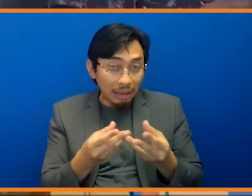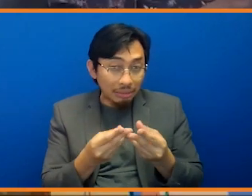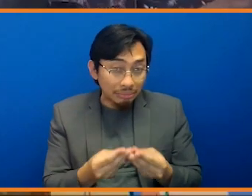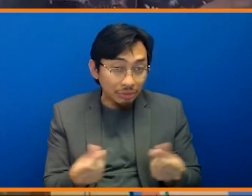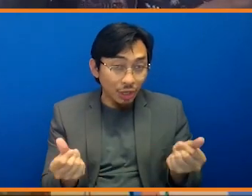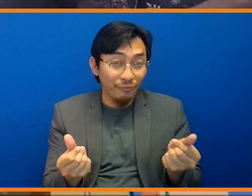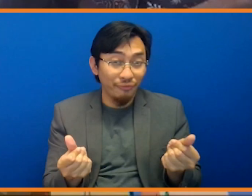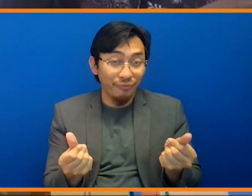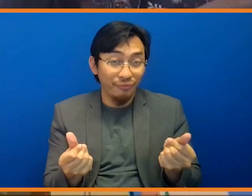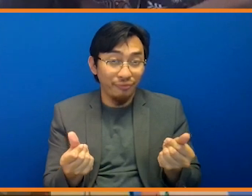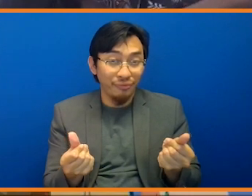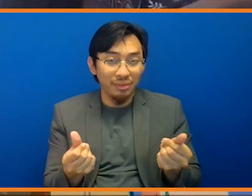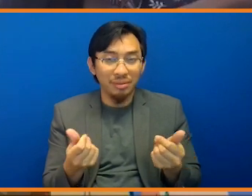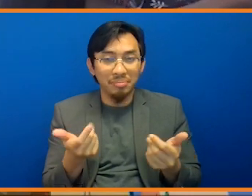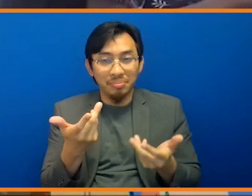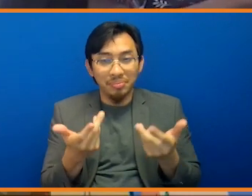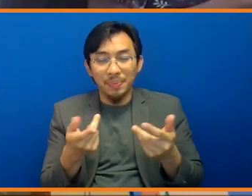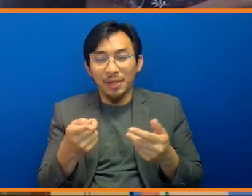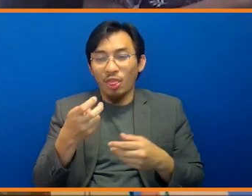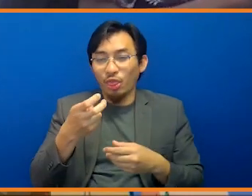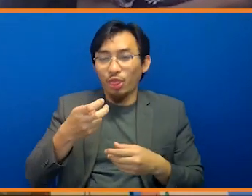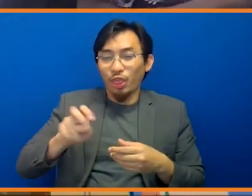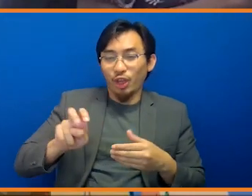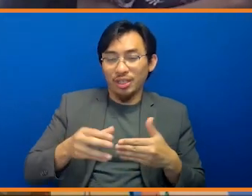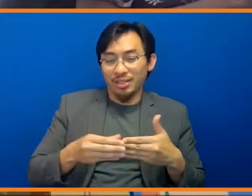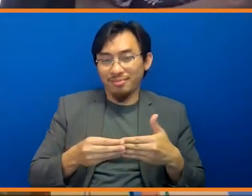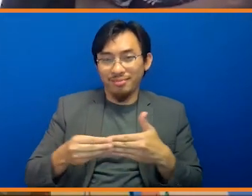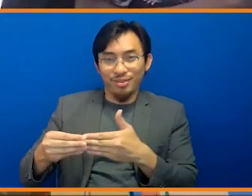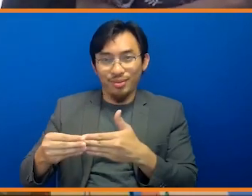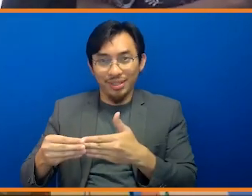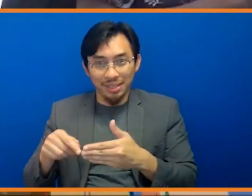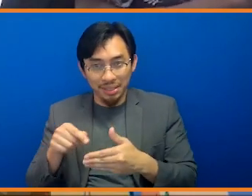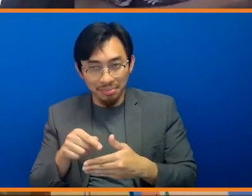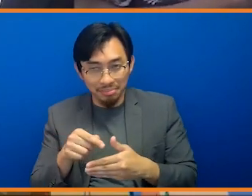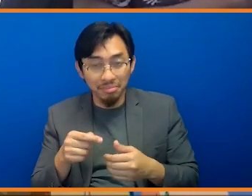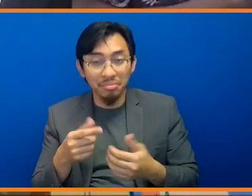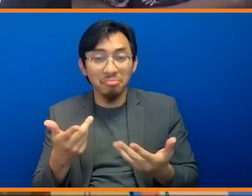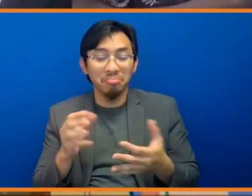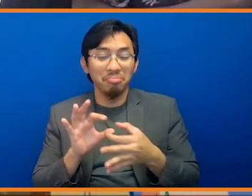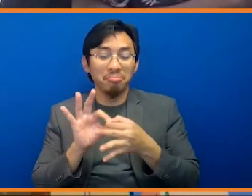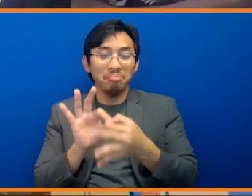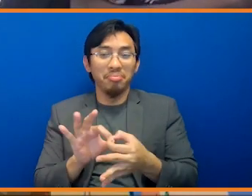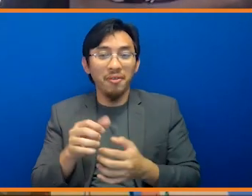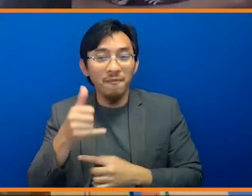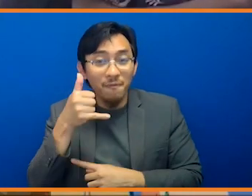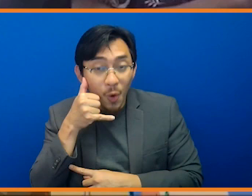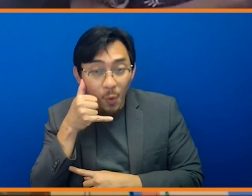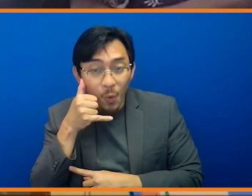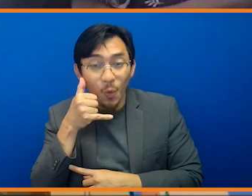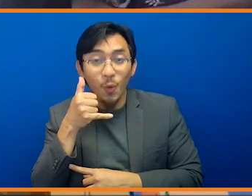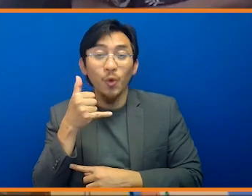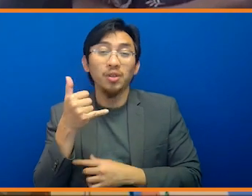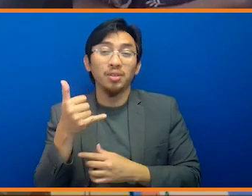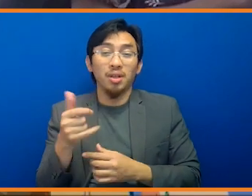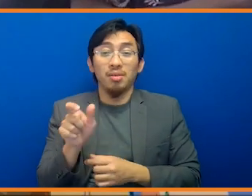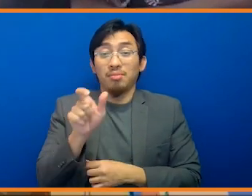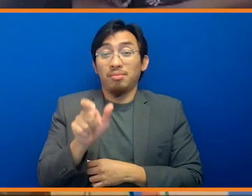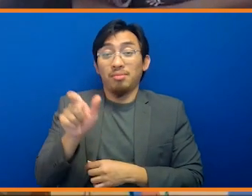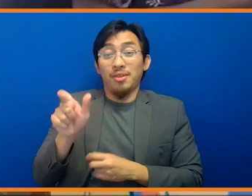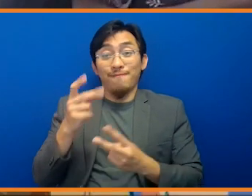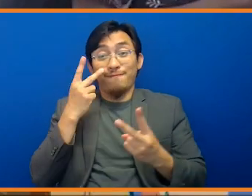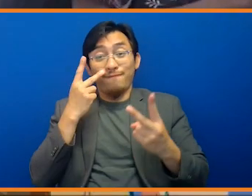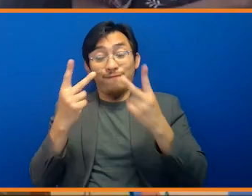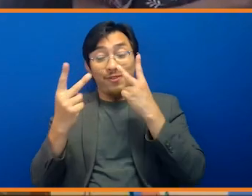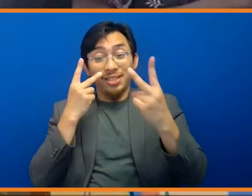the tour guide here. So by connecting the phone for each